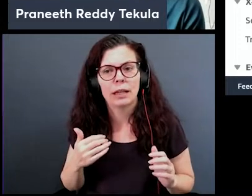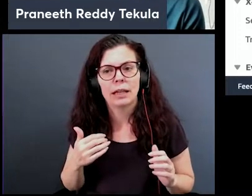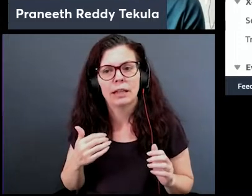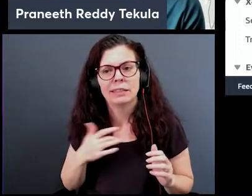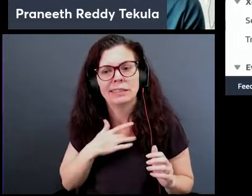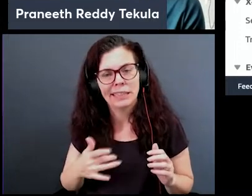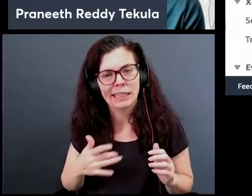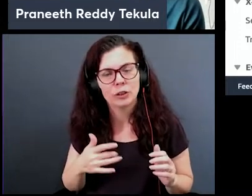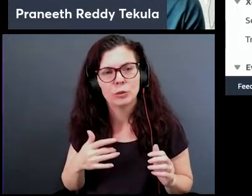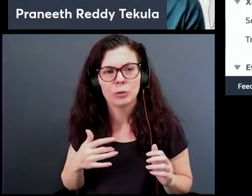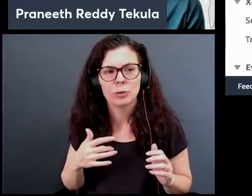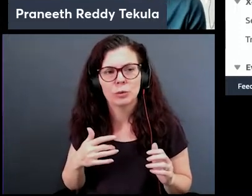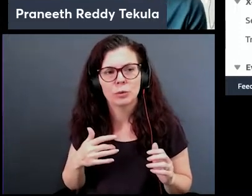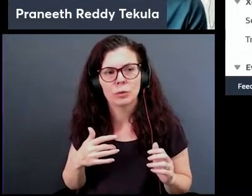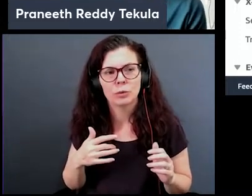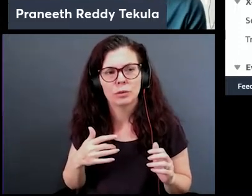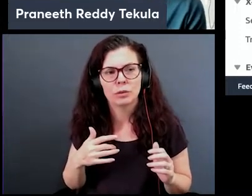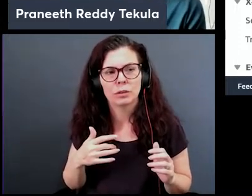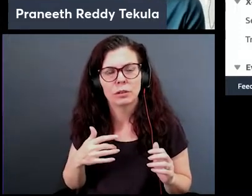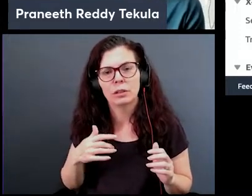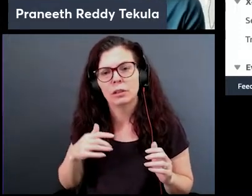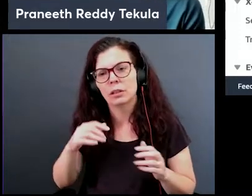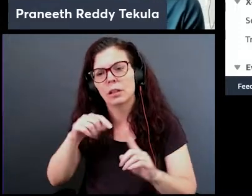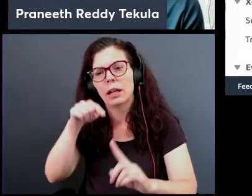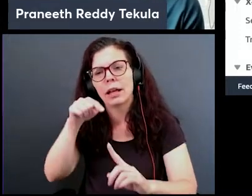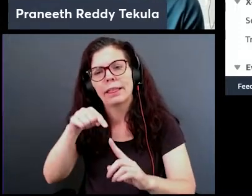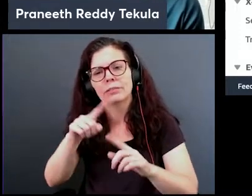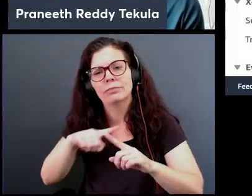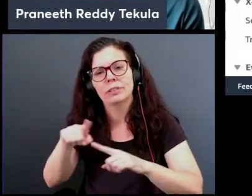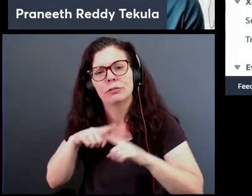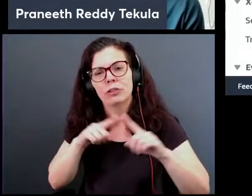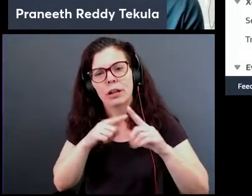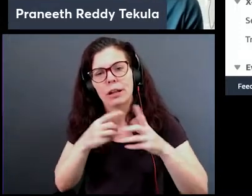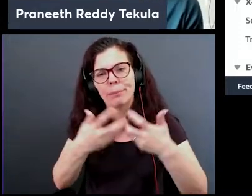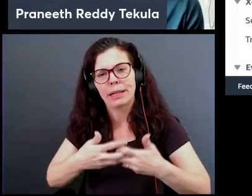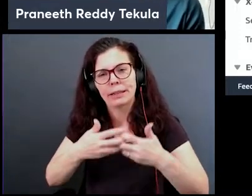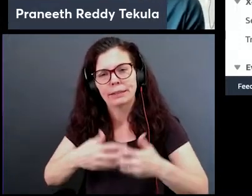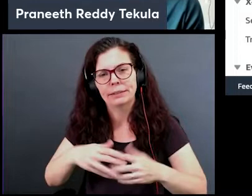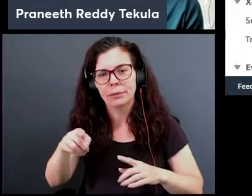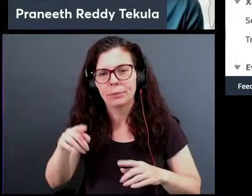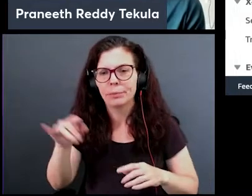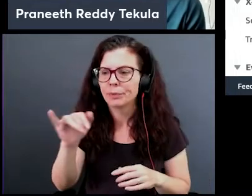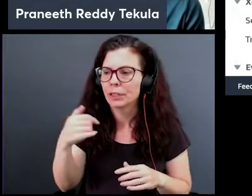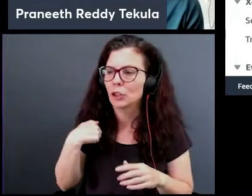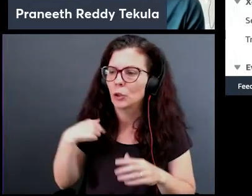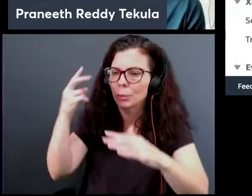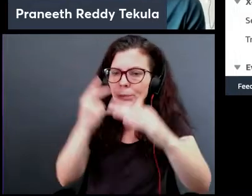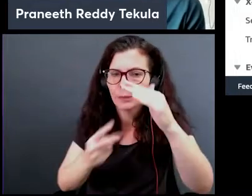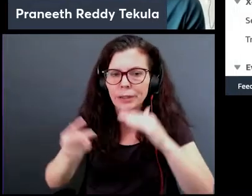into environments mechanisms like you'd be having production,